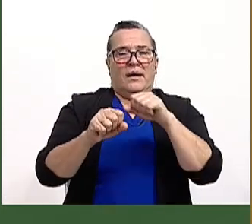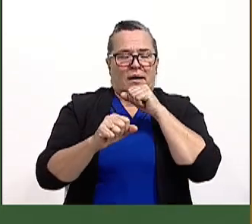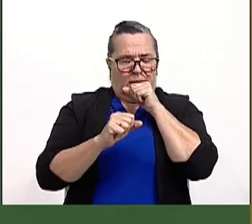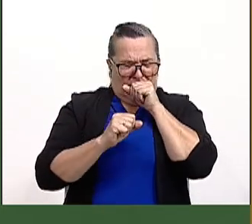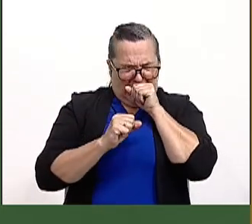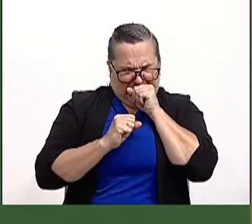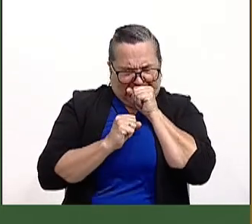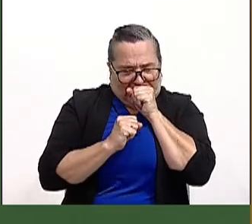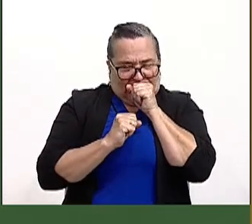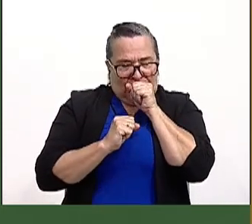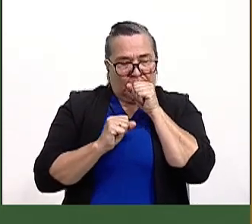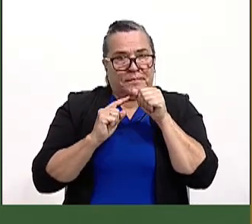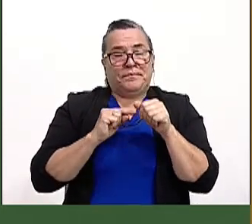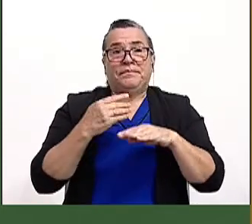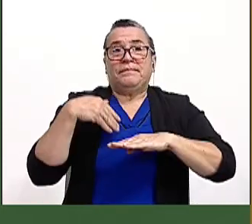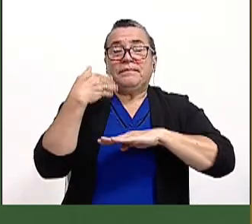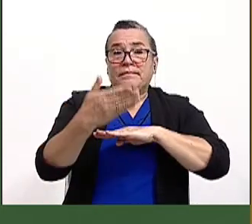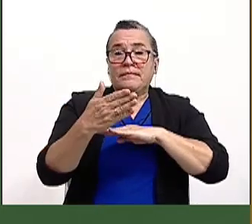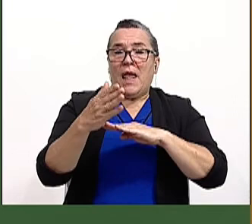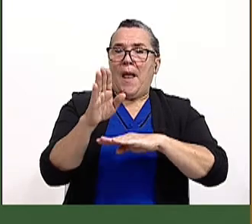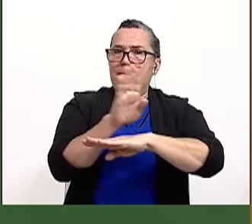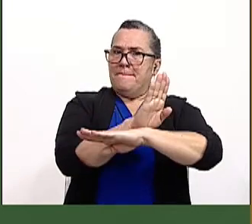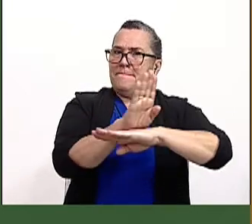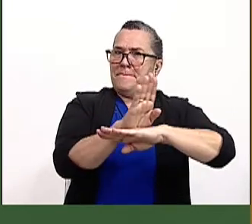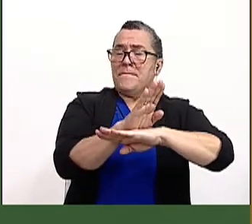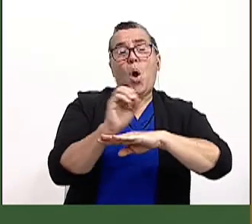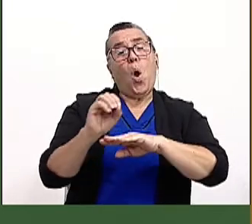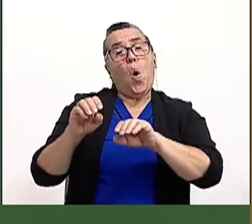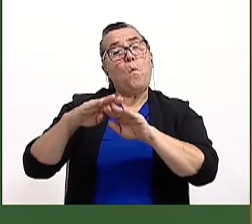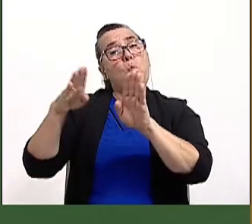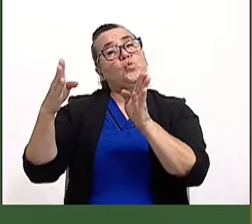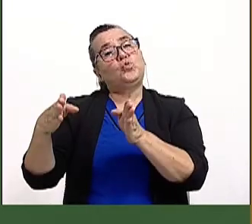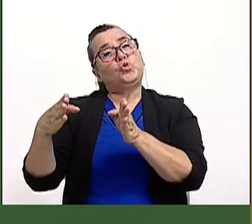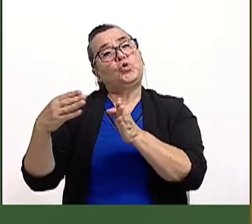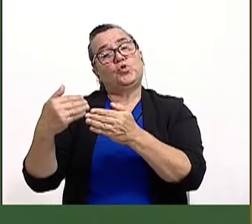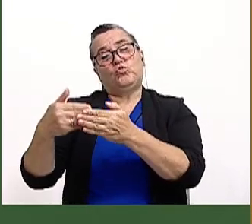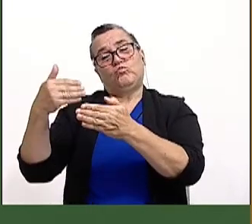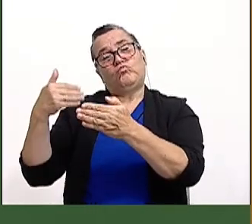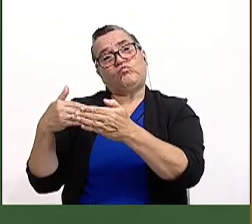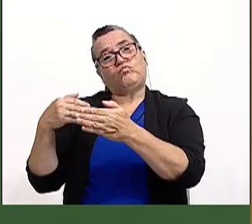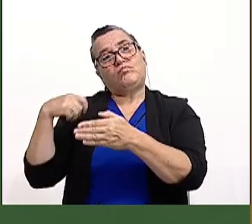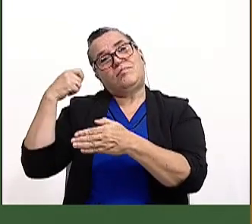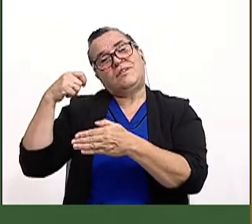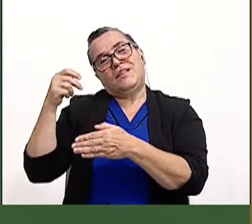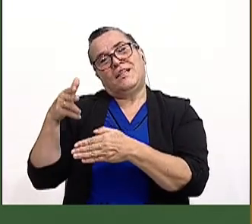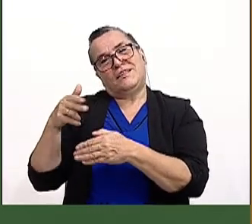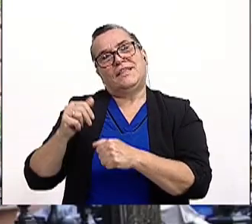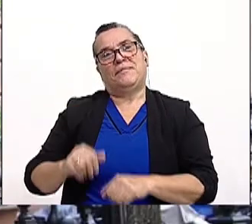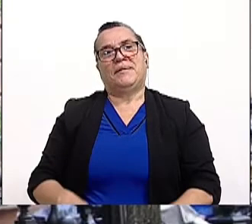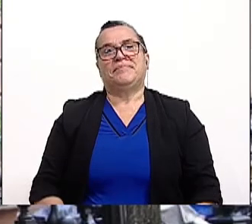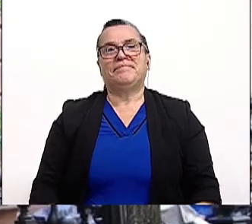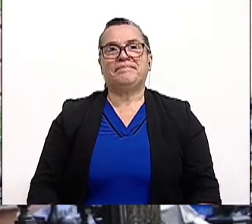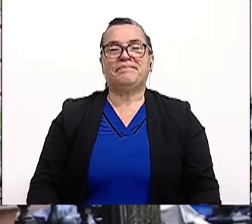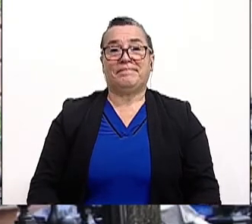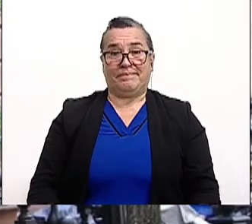the bank, or there is a museum behind the cinema.